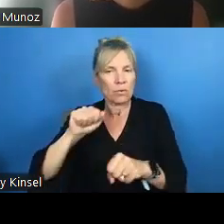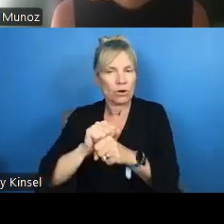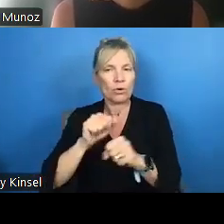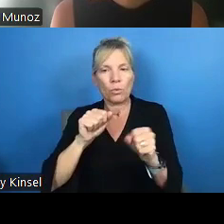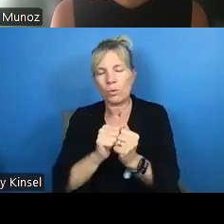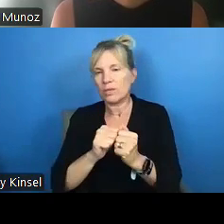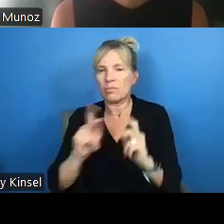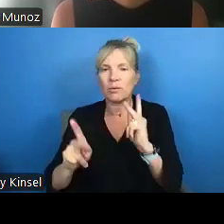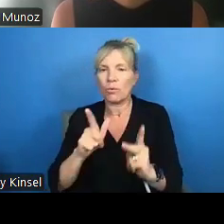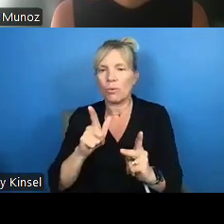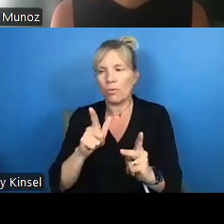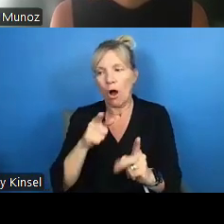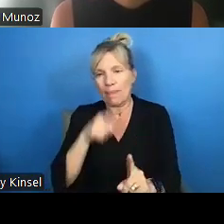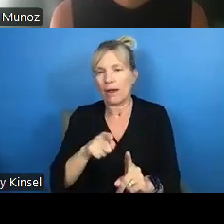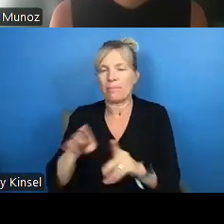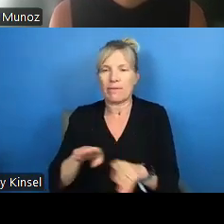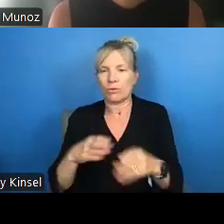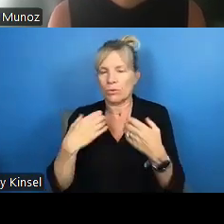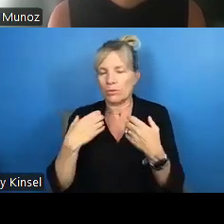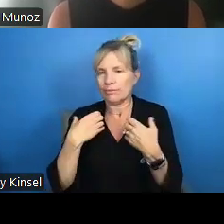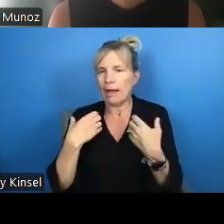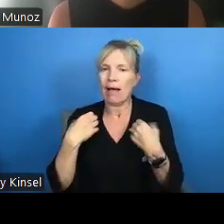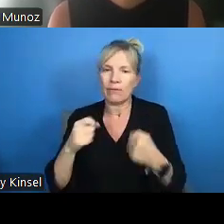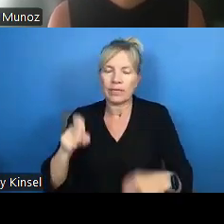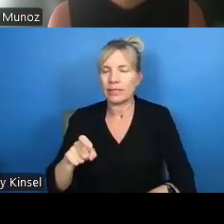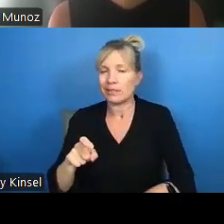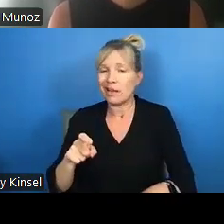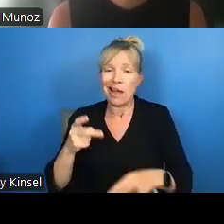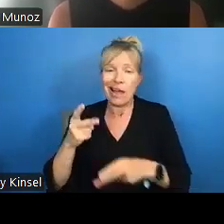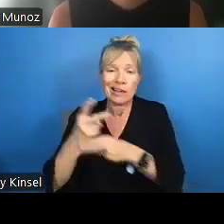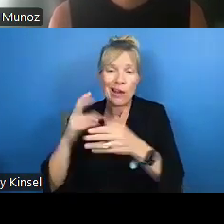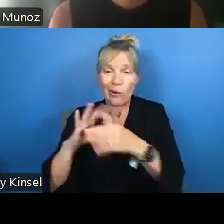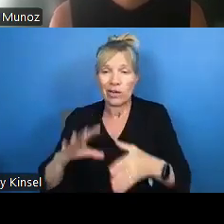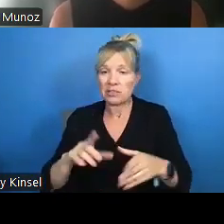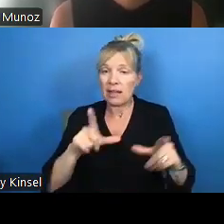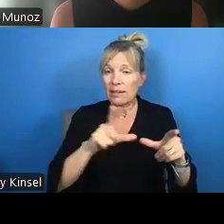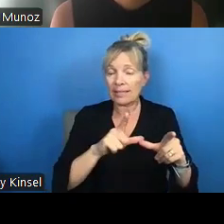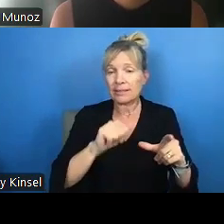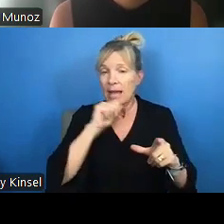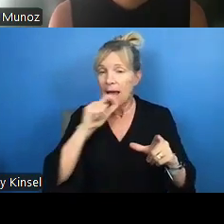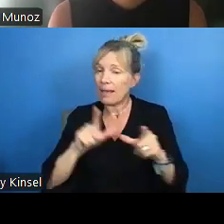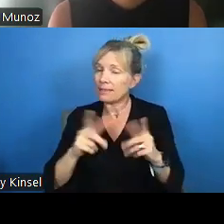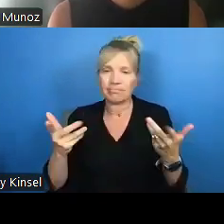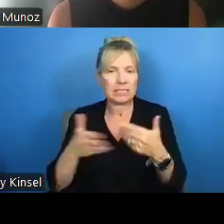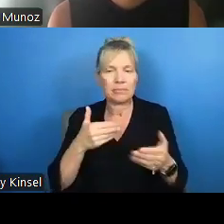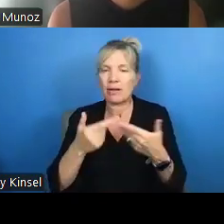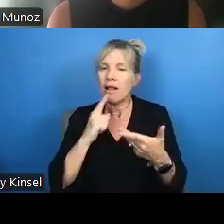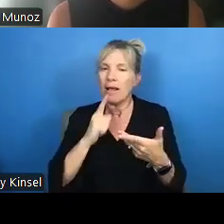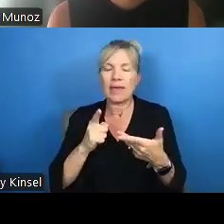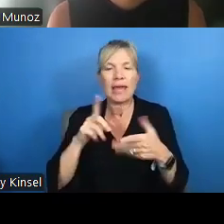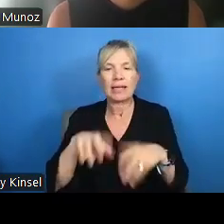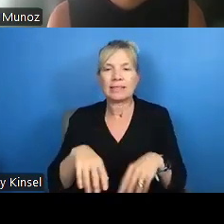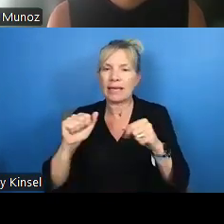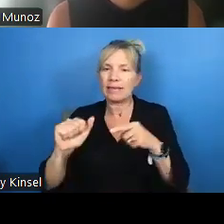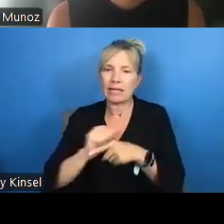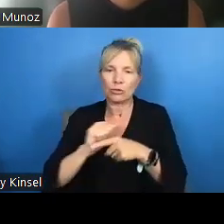behavioral health needs. All of the care coordinators, whether they're licensed or unlicensed, complete the high fidelity